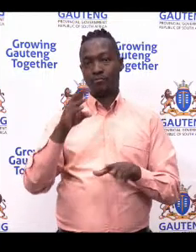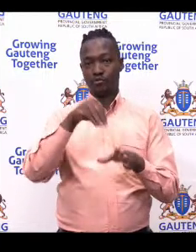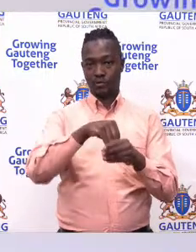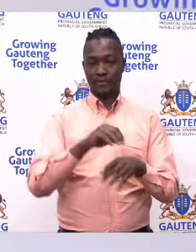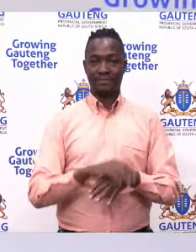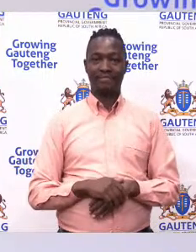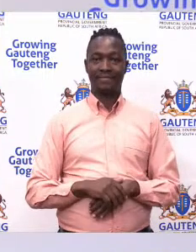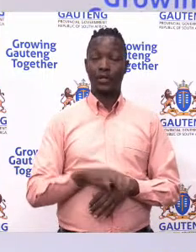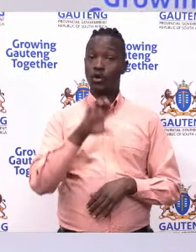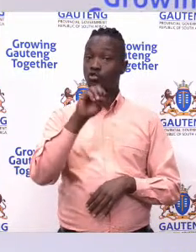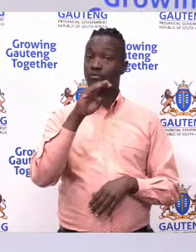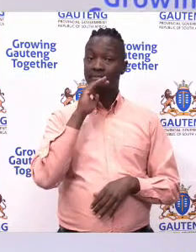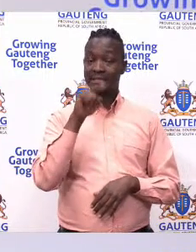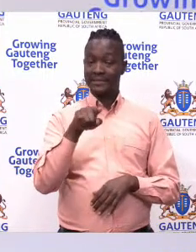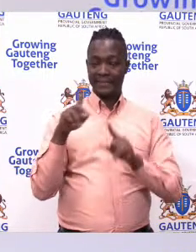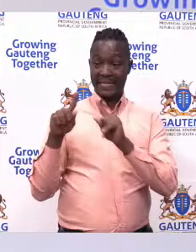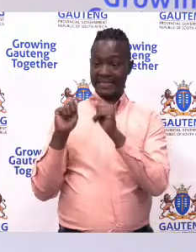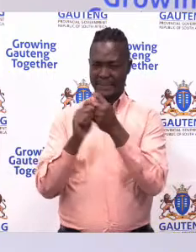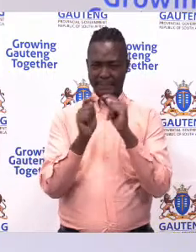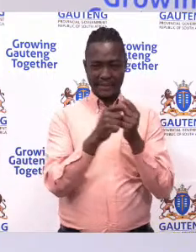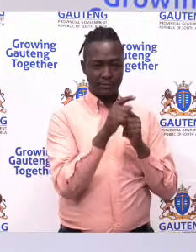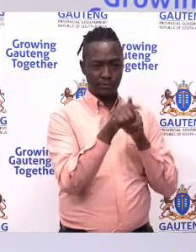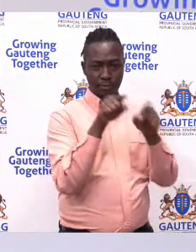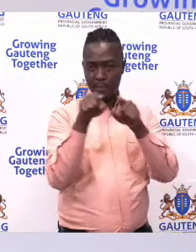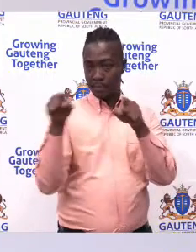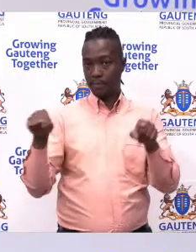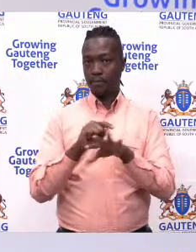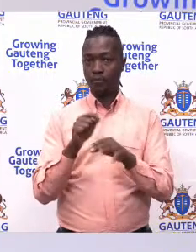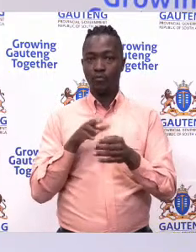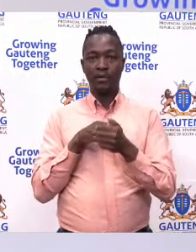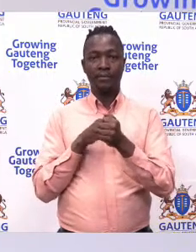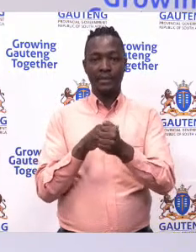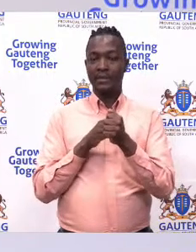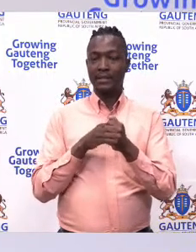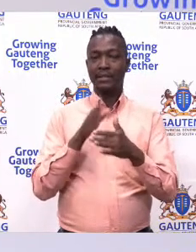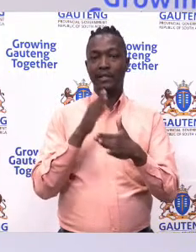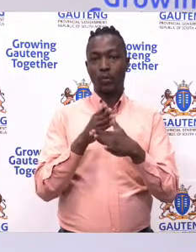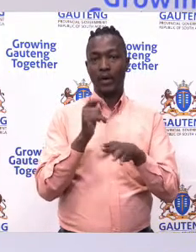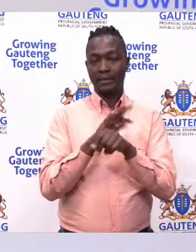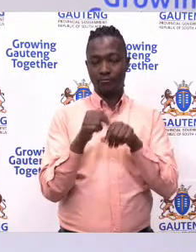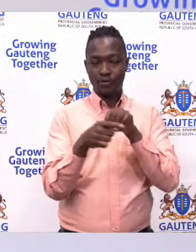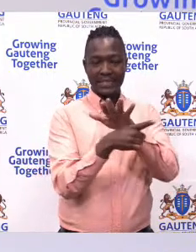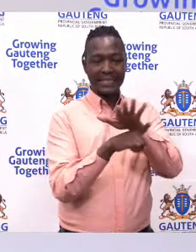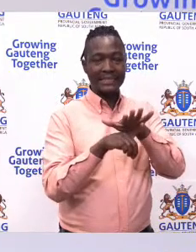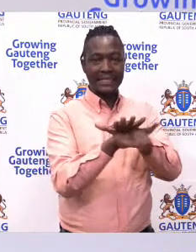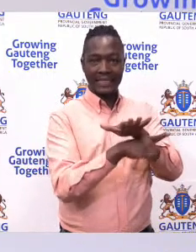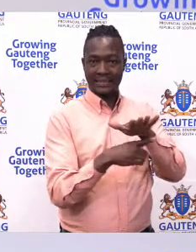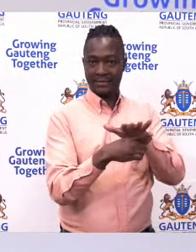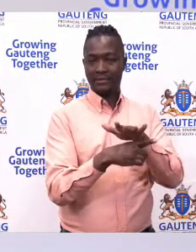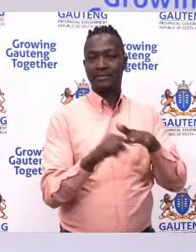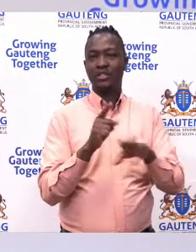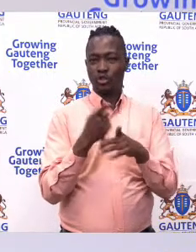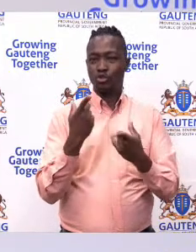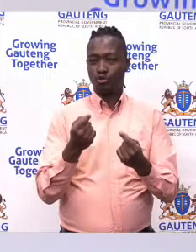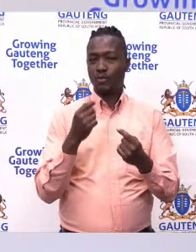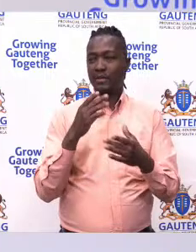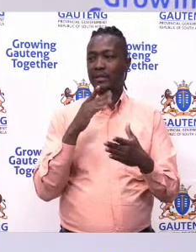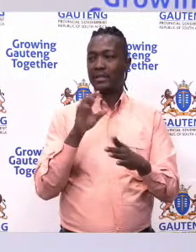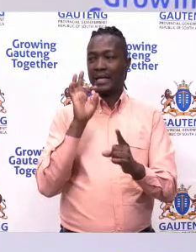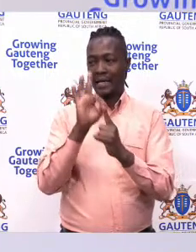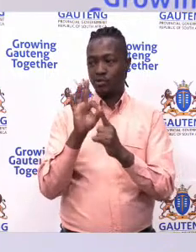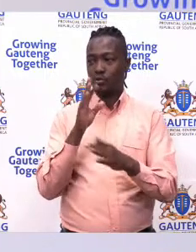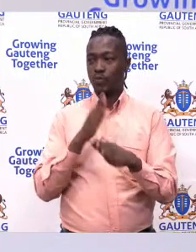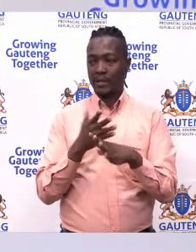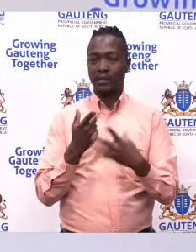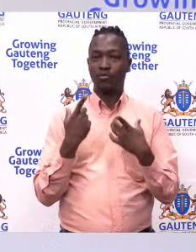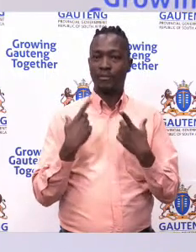So these teams will be leading all the ward-based teams in all the districts, doing the actual work that we would want to be doing